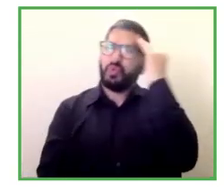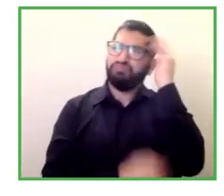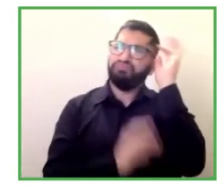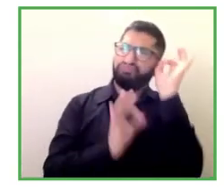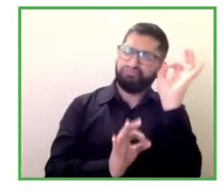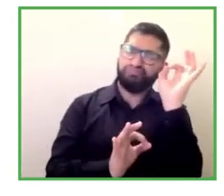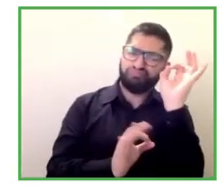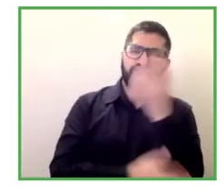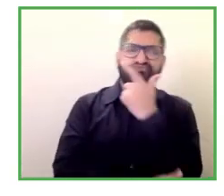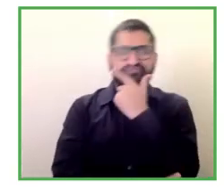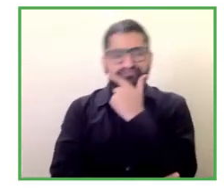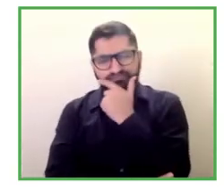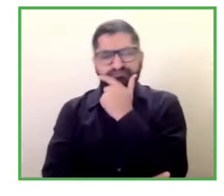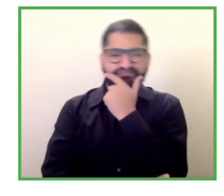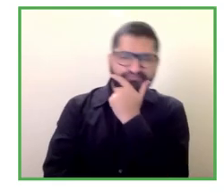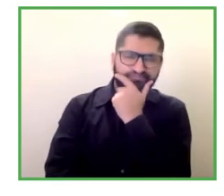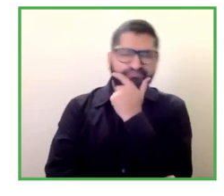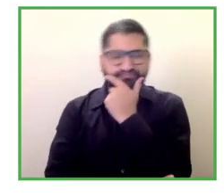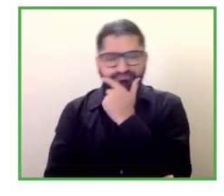I think